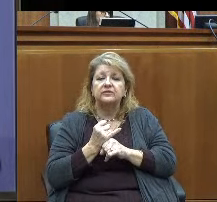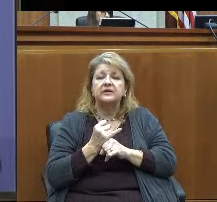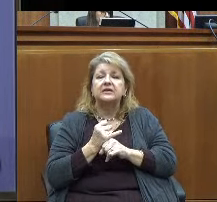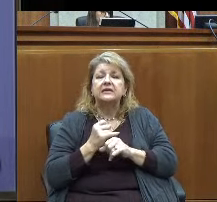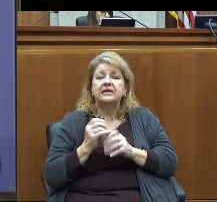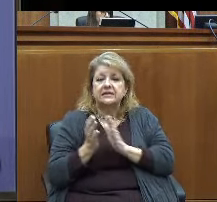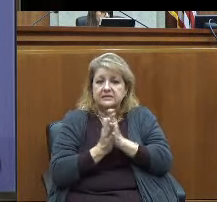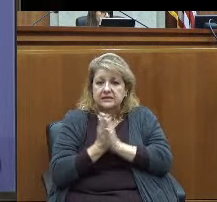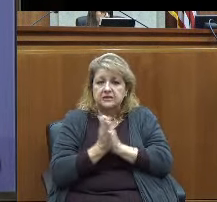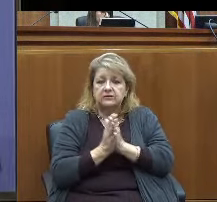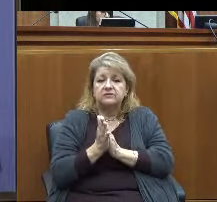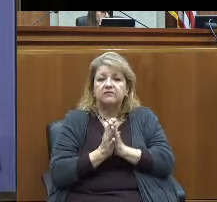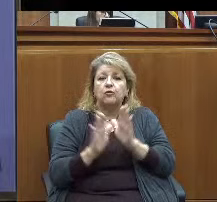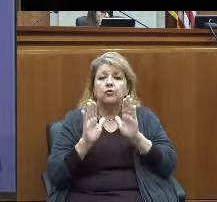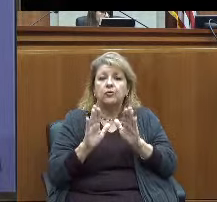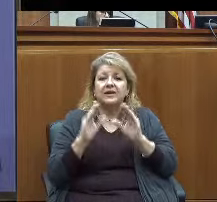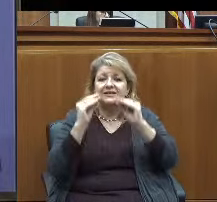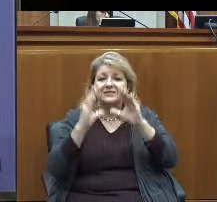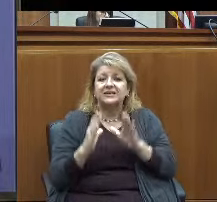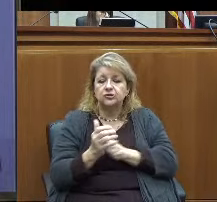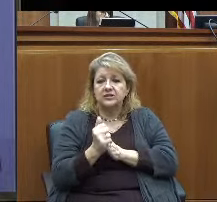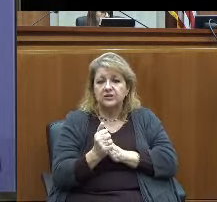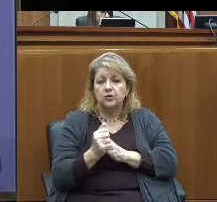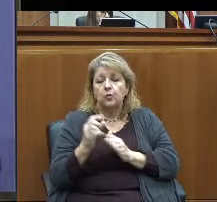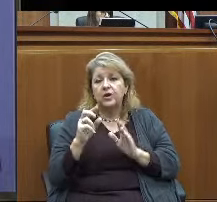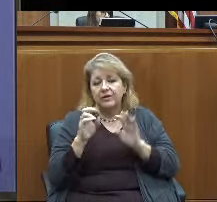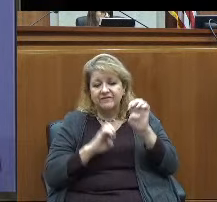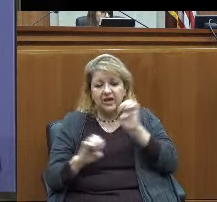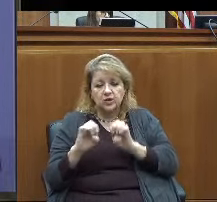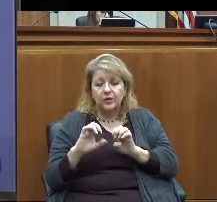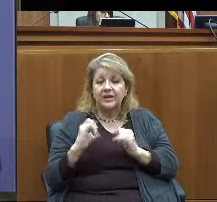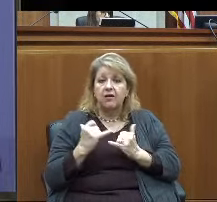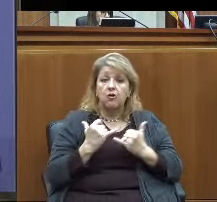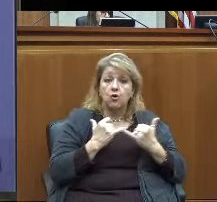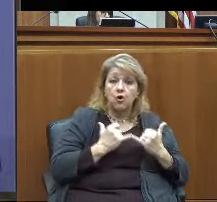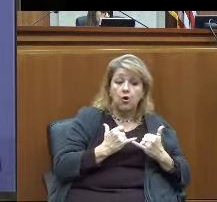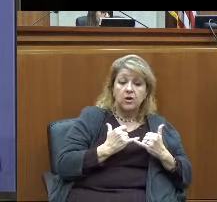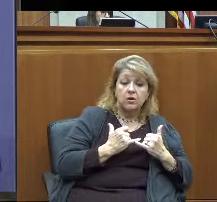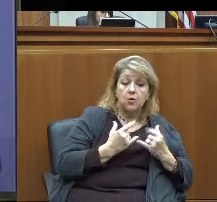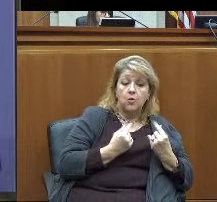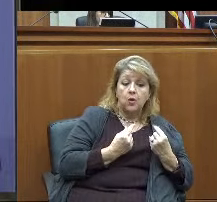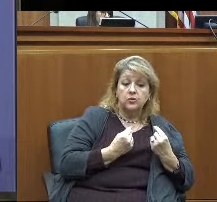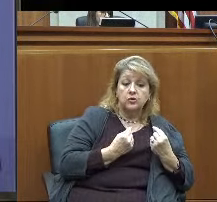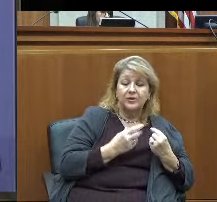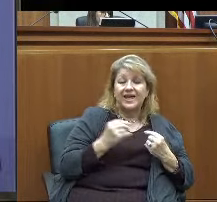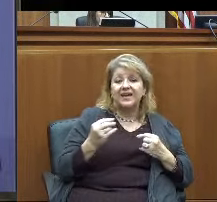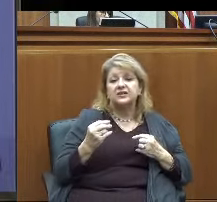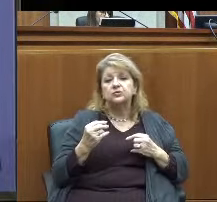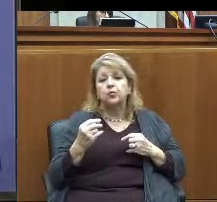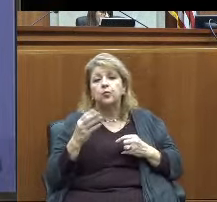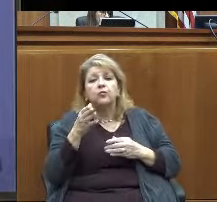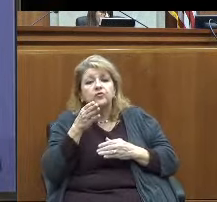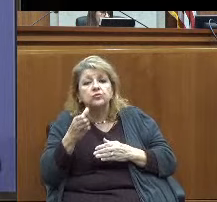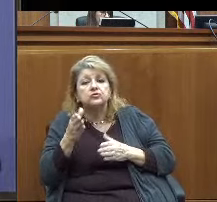and Leaders, where we're evaluating our current and future practices to improve diversity in the workforce.